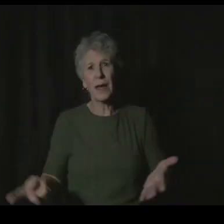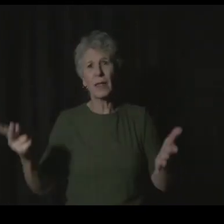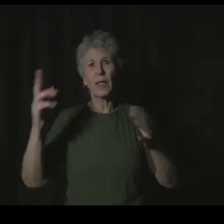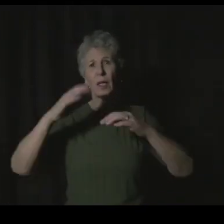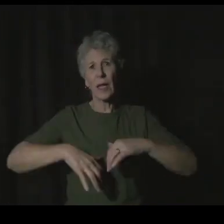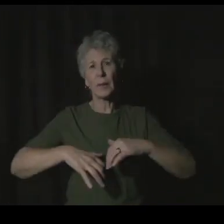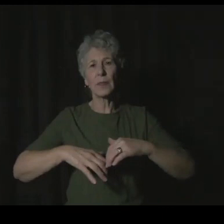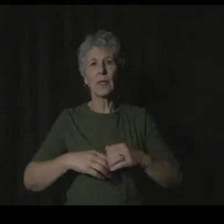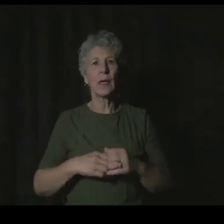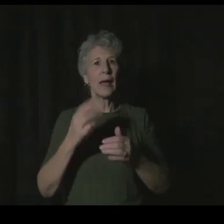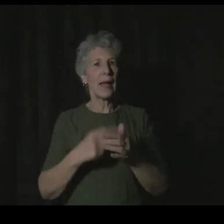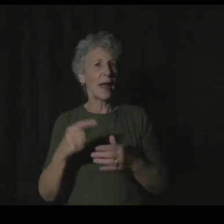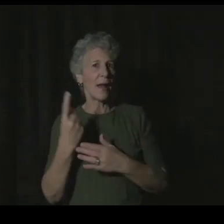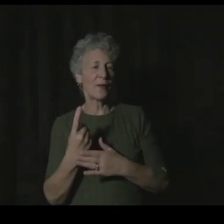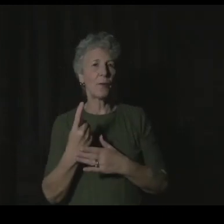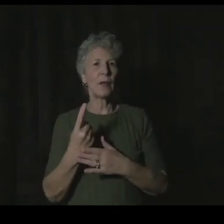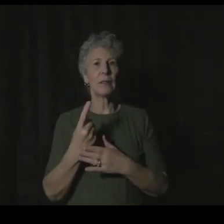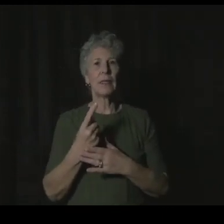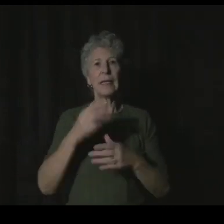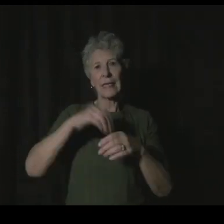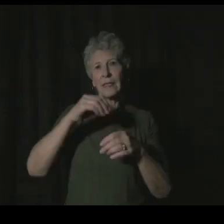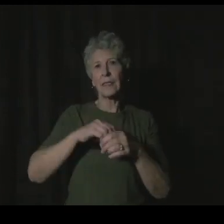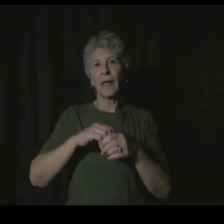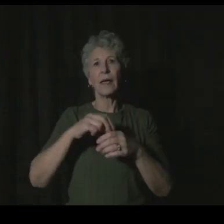and great was the fall of it.